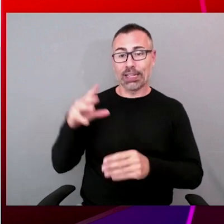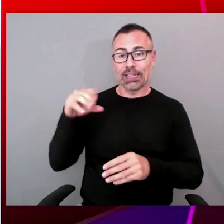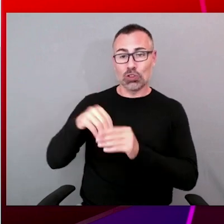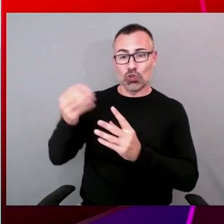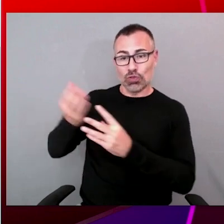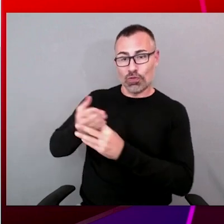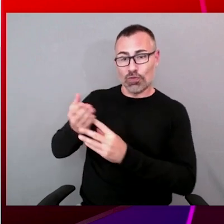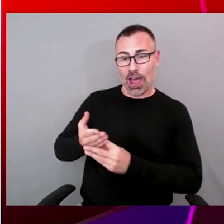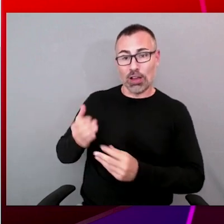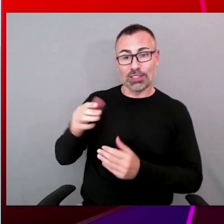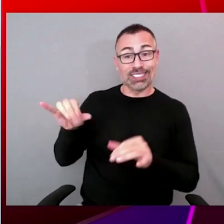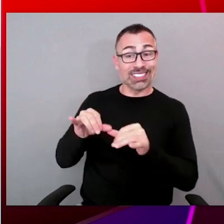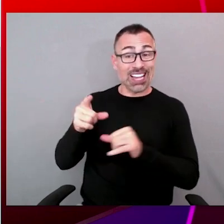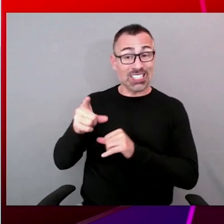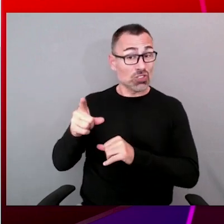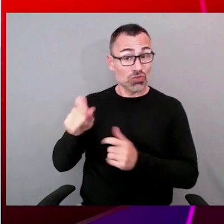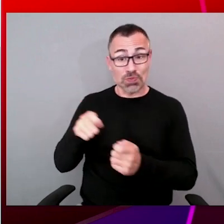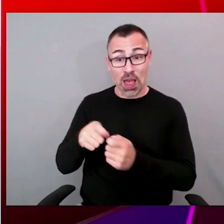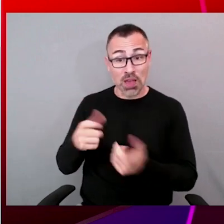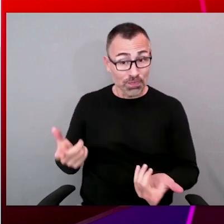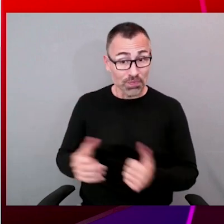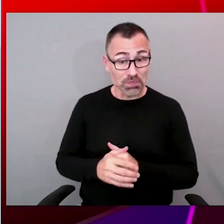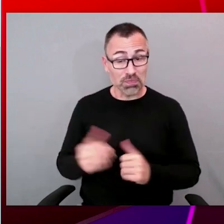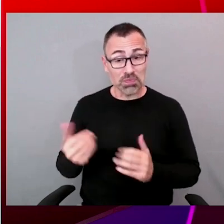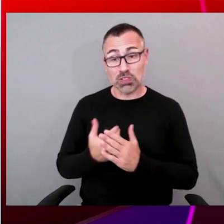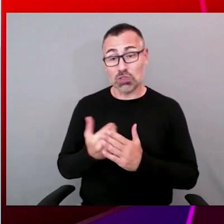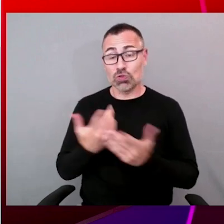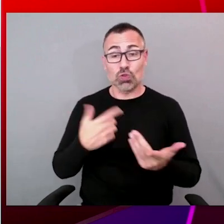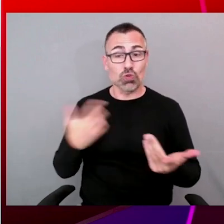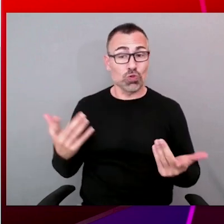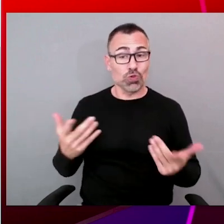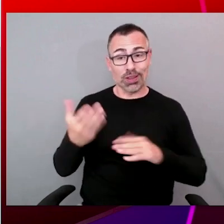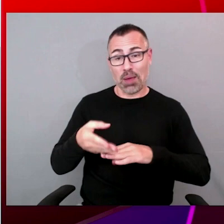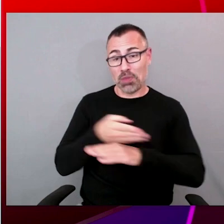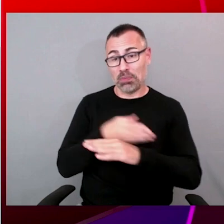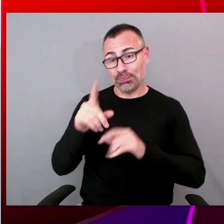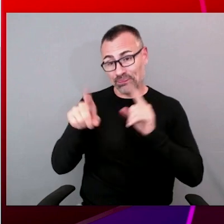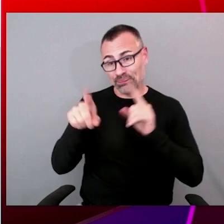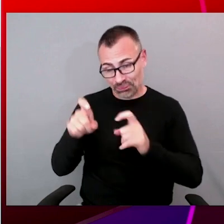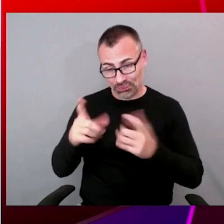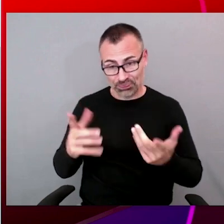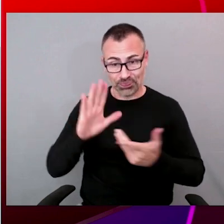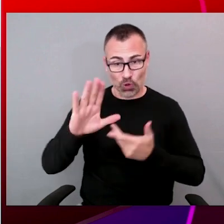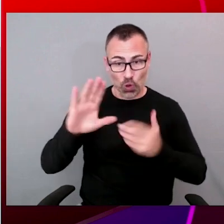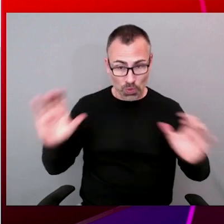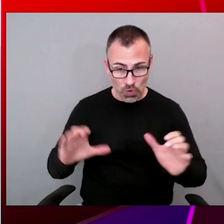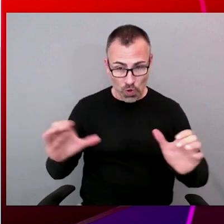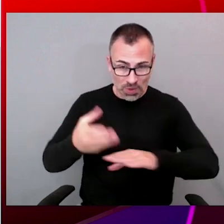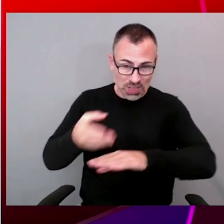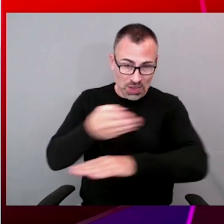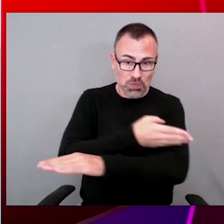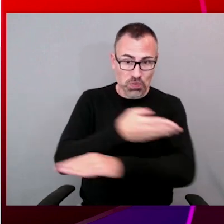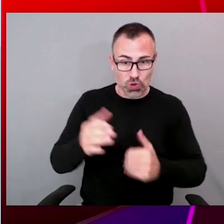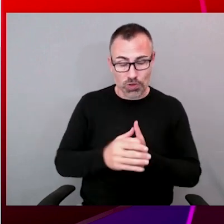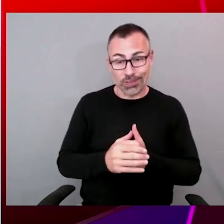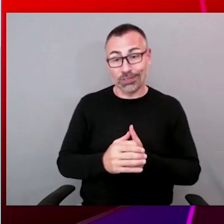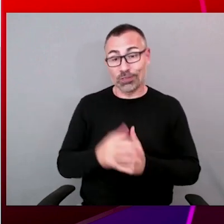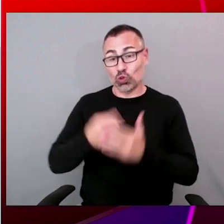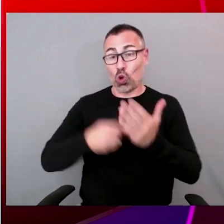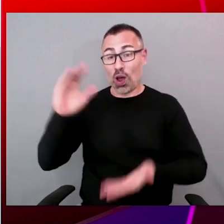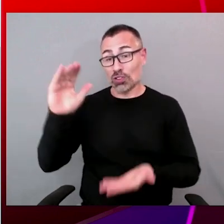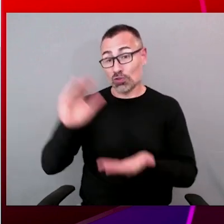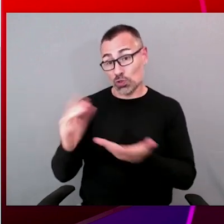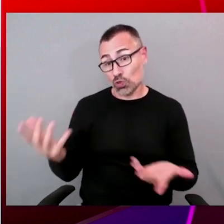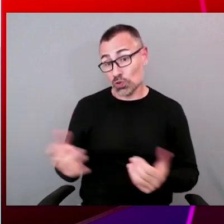new feature. Just allows you to optimize your queries and improve performance, significantly reduce cost to run those queries. Wow.